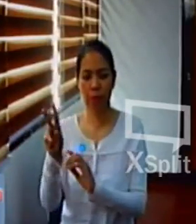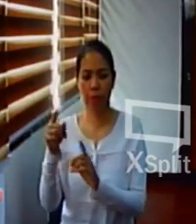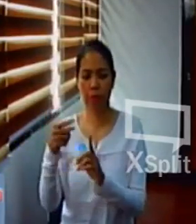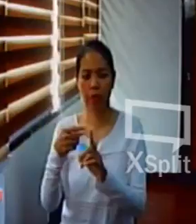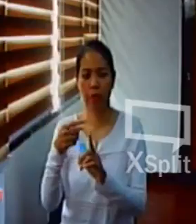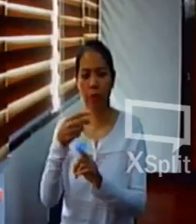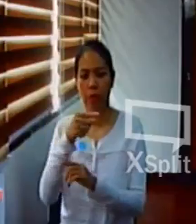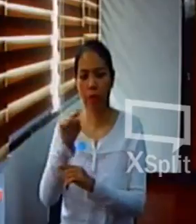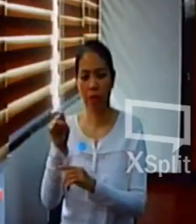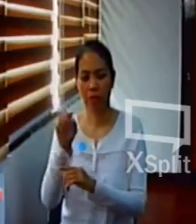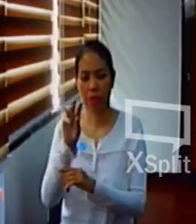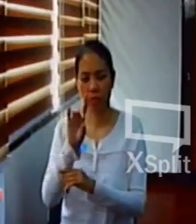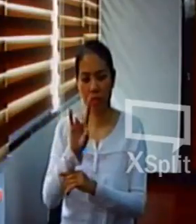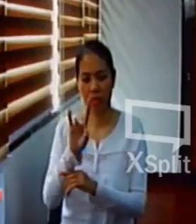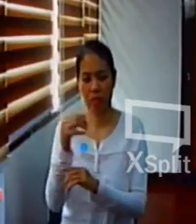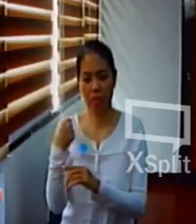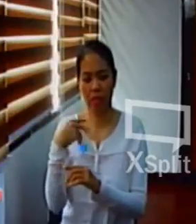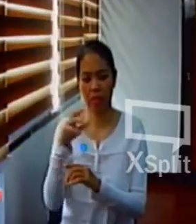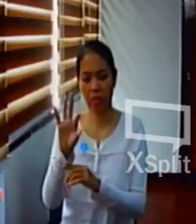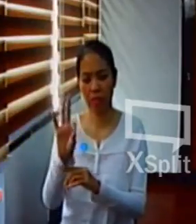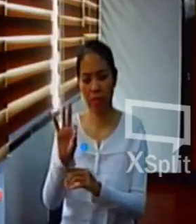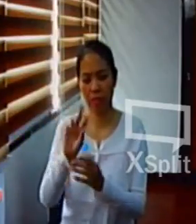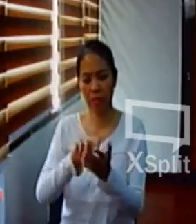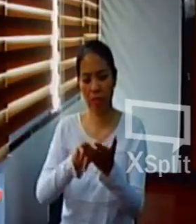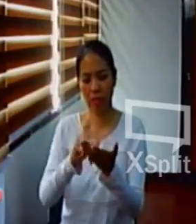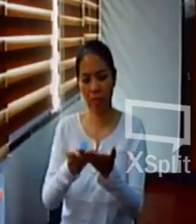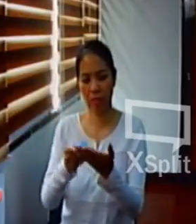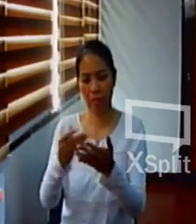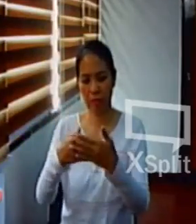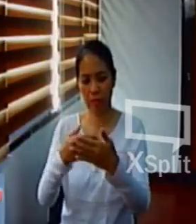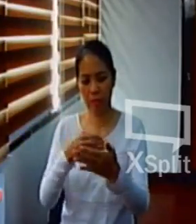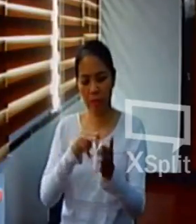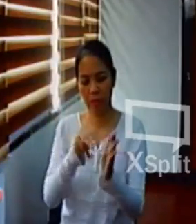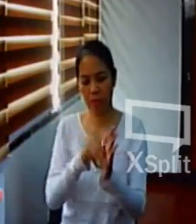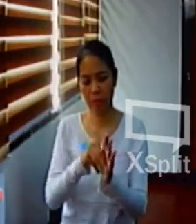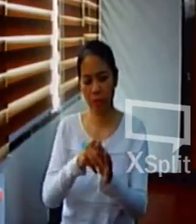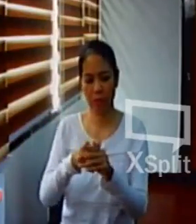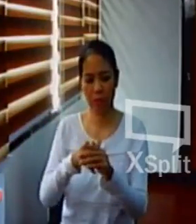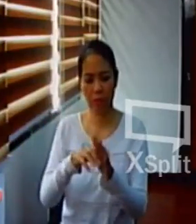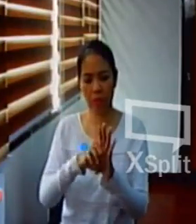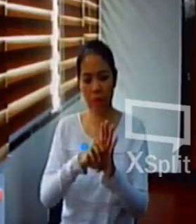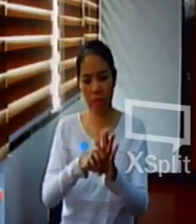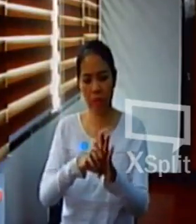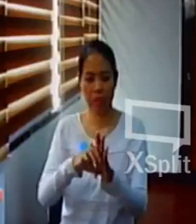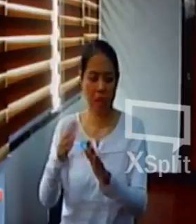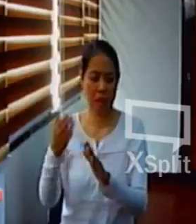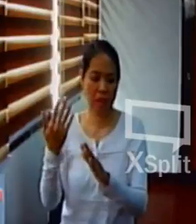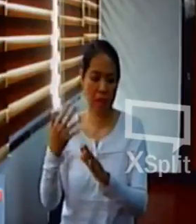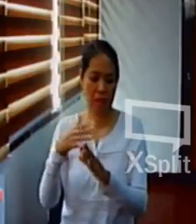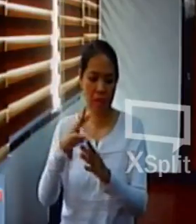9 pages during the pre-marking of exhibits last May 21, Your Honor.